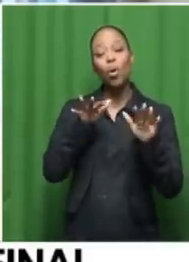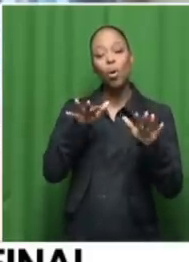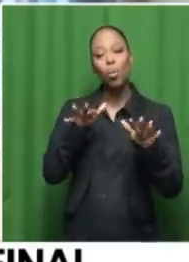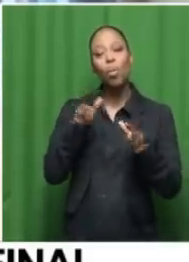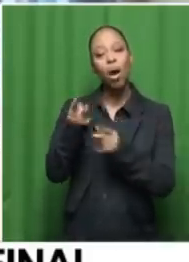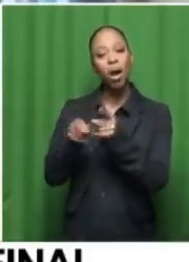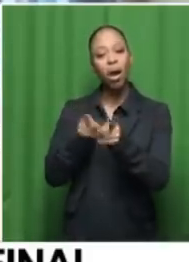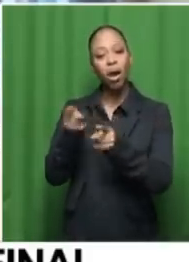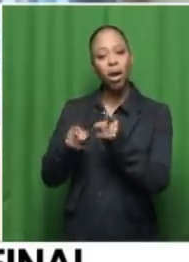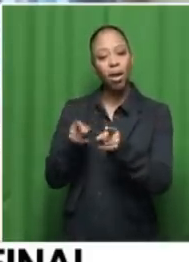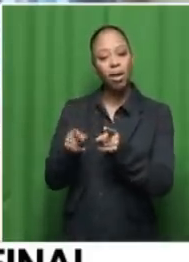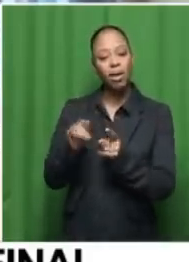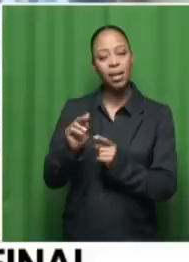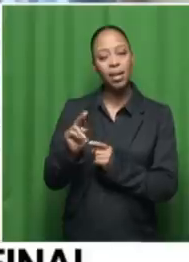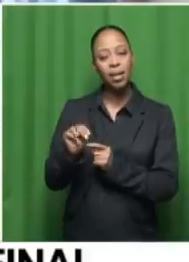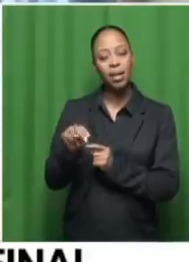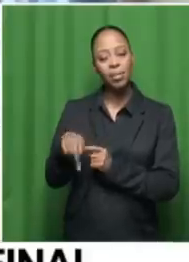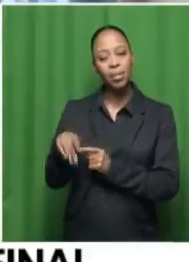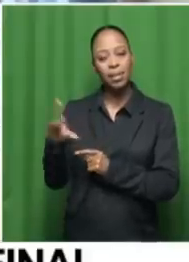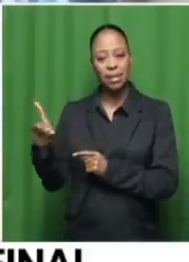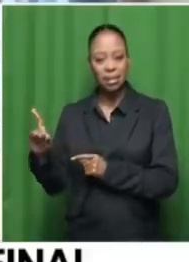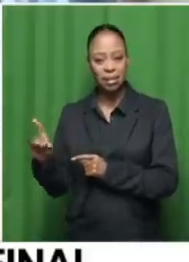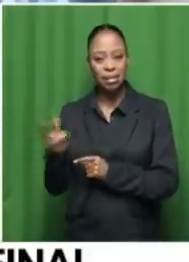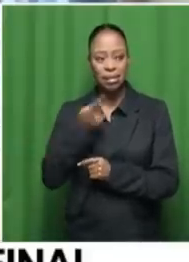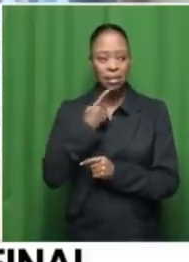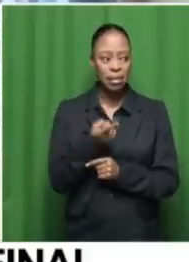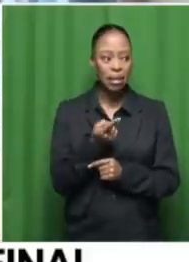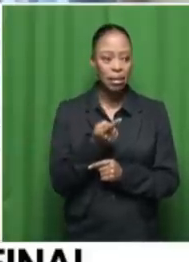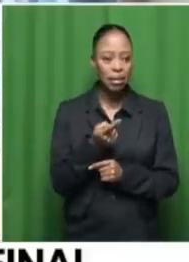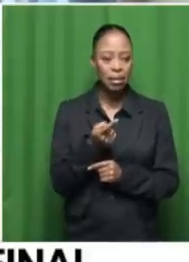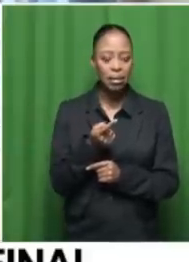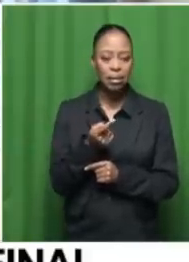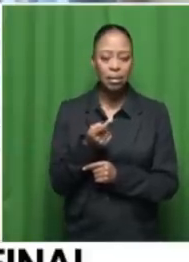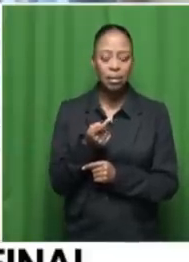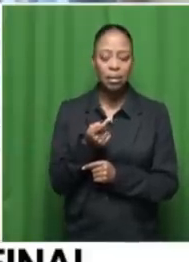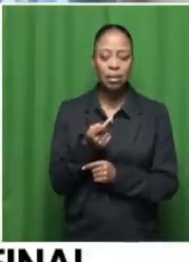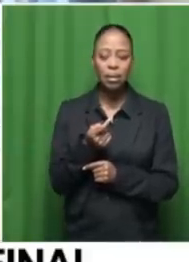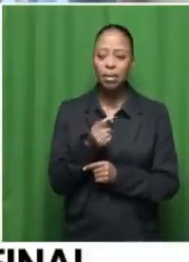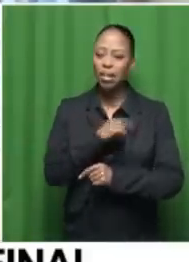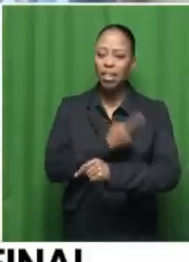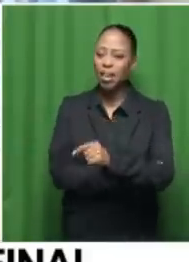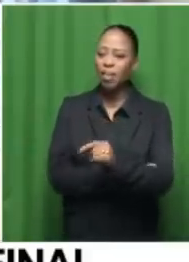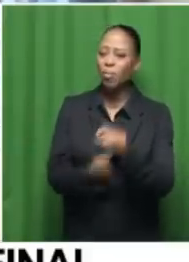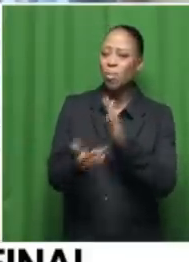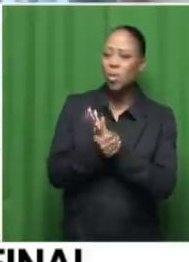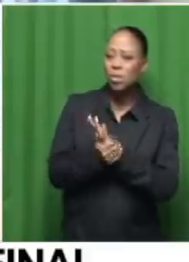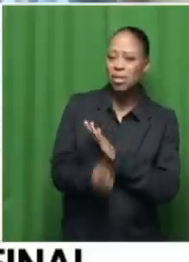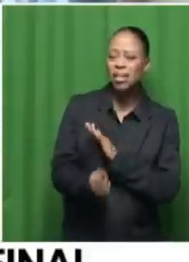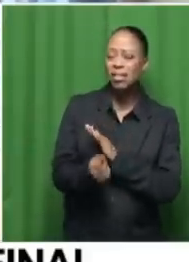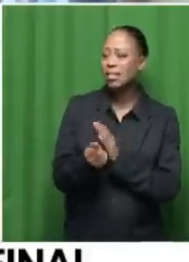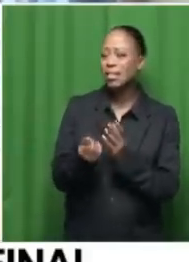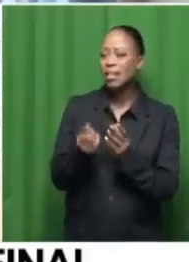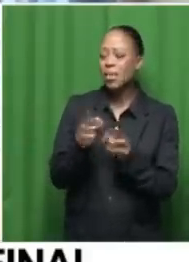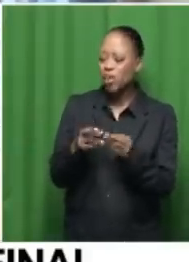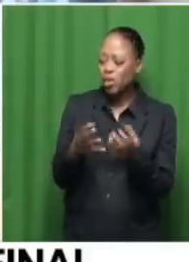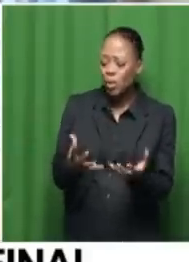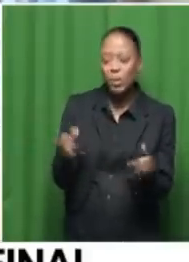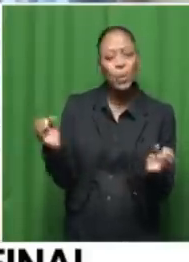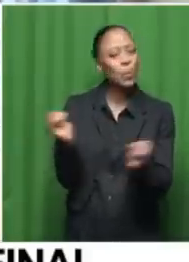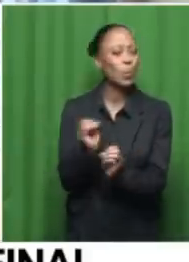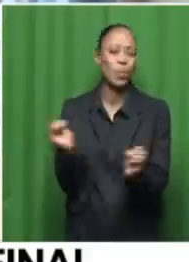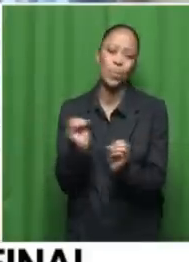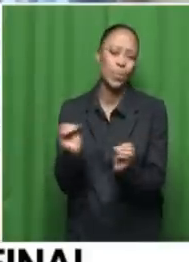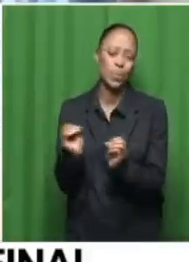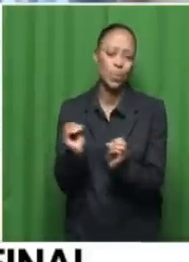uses. And what we have is really a lack of capacity, skill, and resources